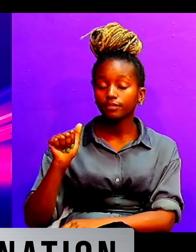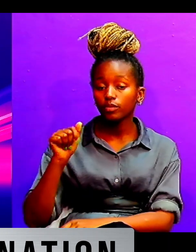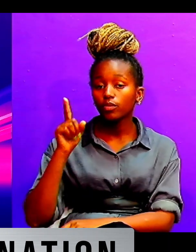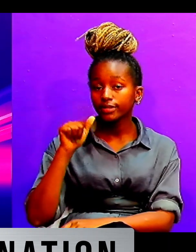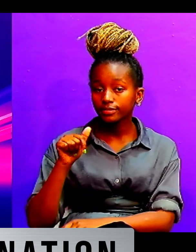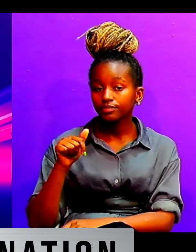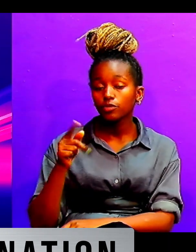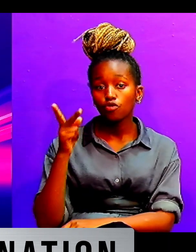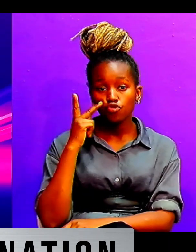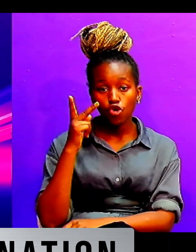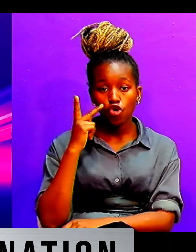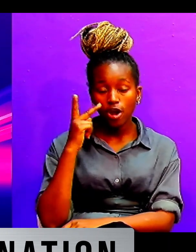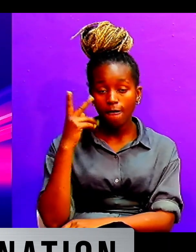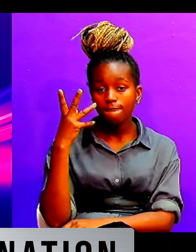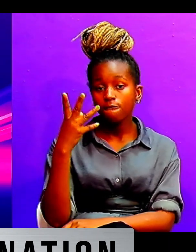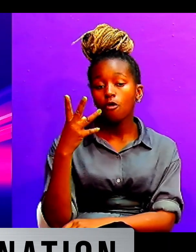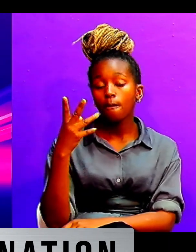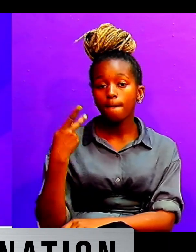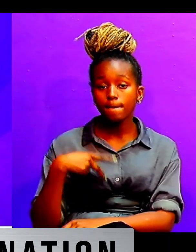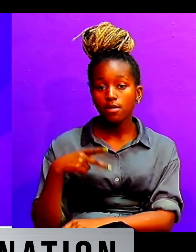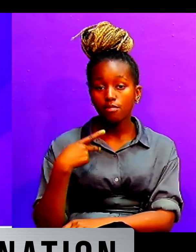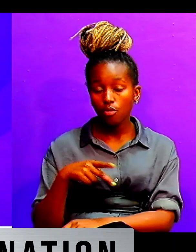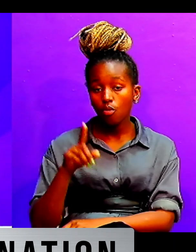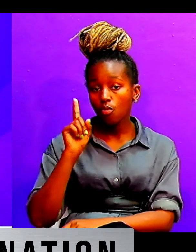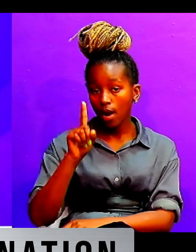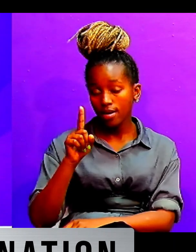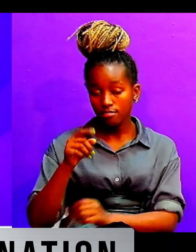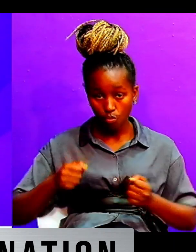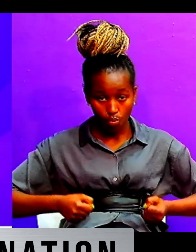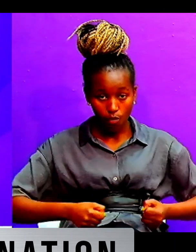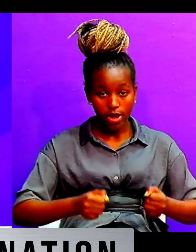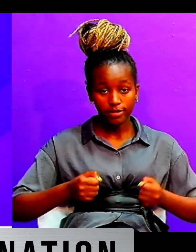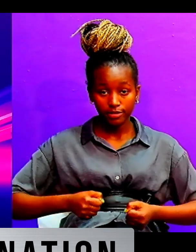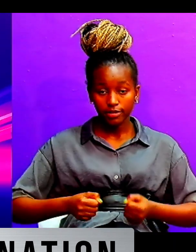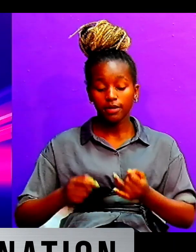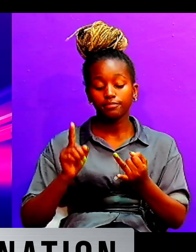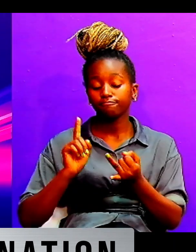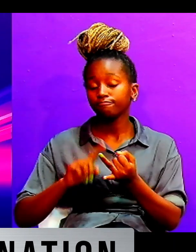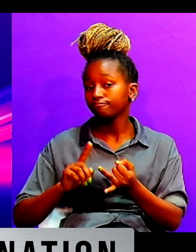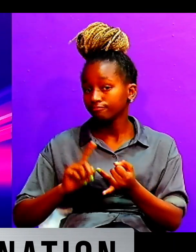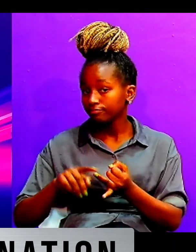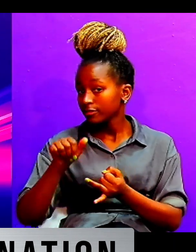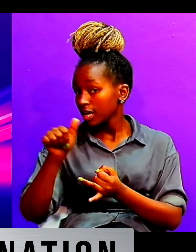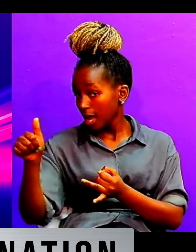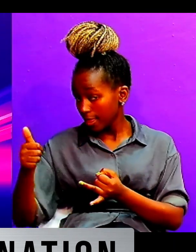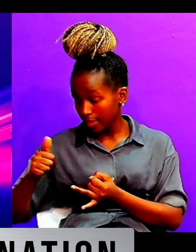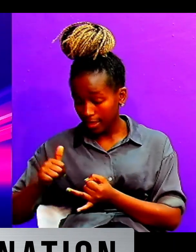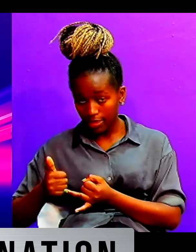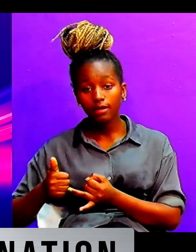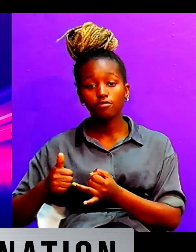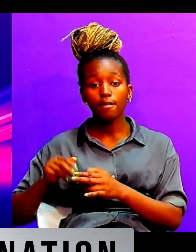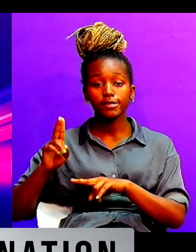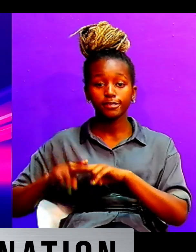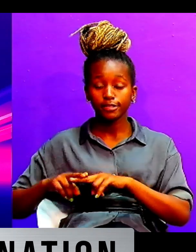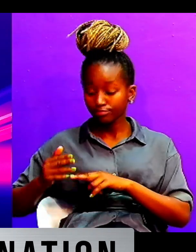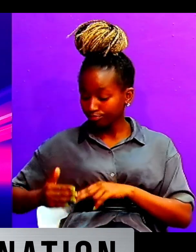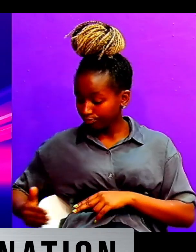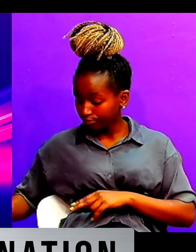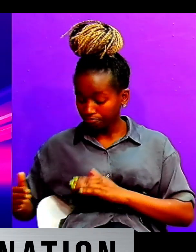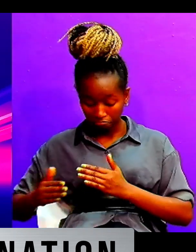a background of 4 people, one seated in a wheelchair, and others beside them, from the